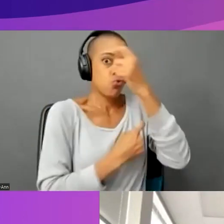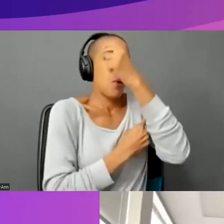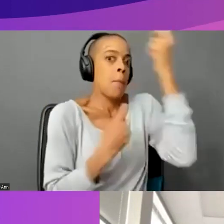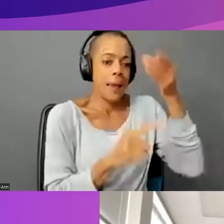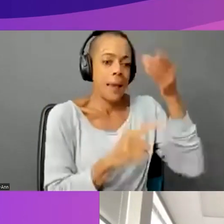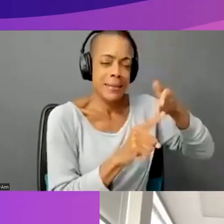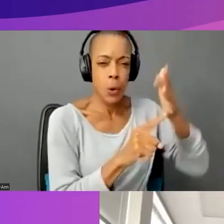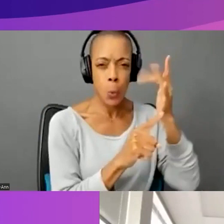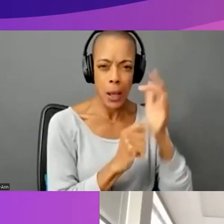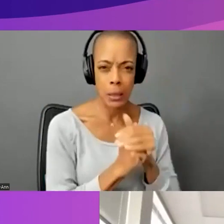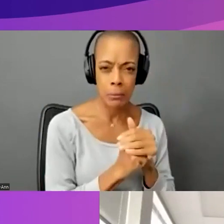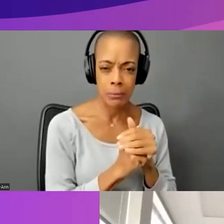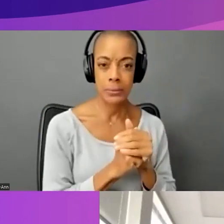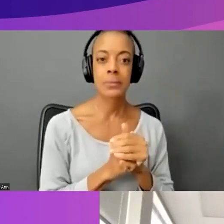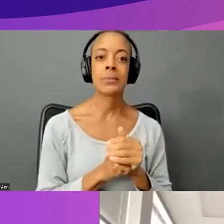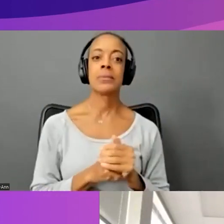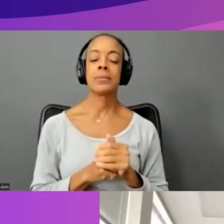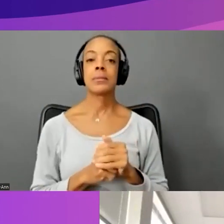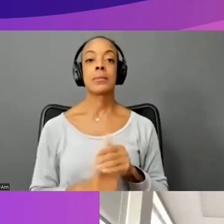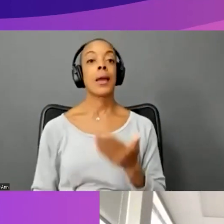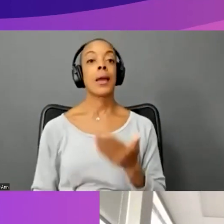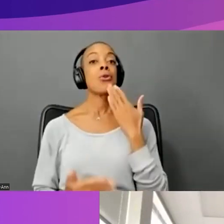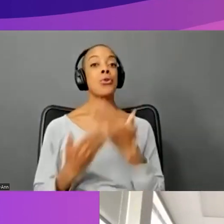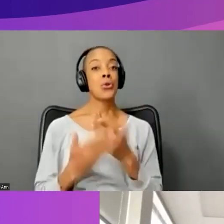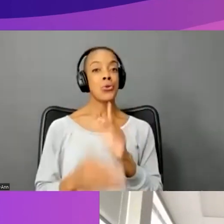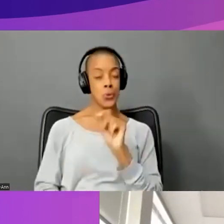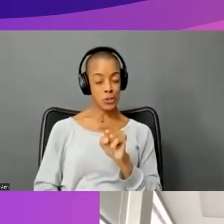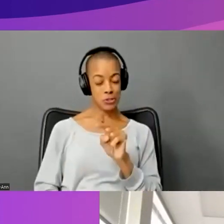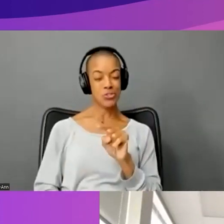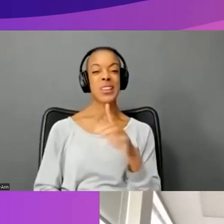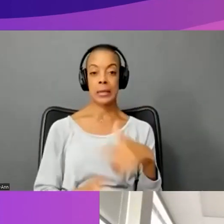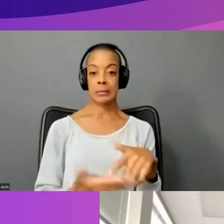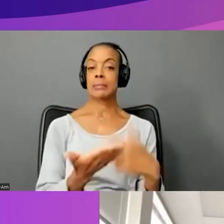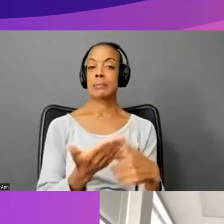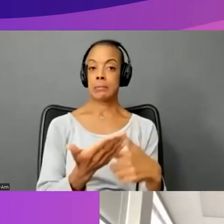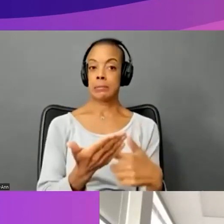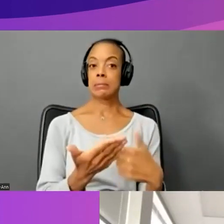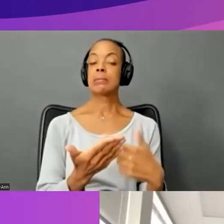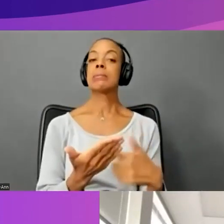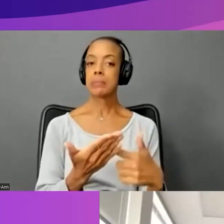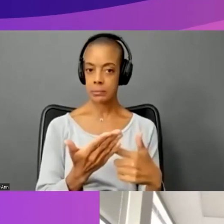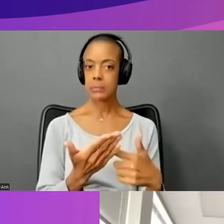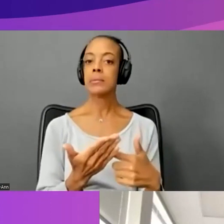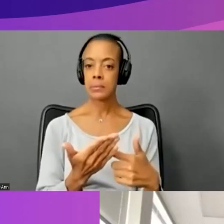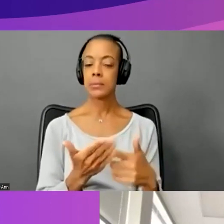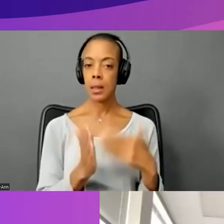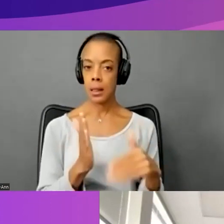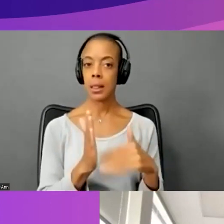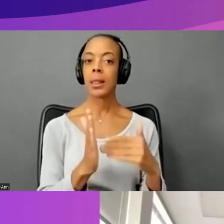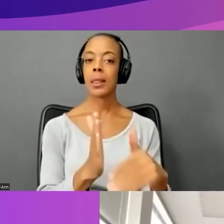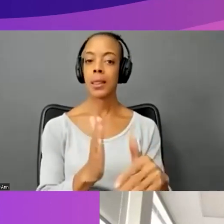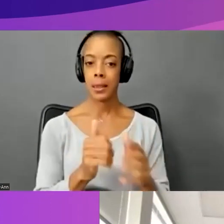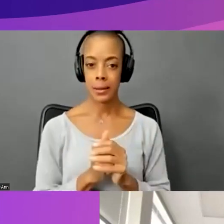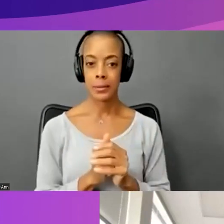Yes, this is a very good question, and it is a discussion that was had many times.